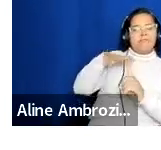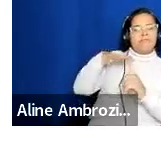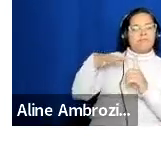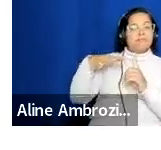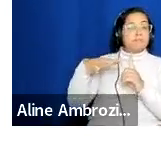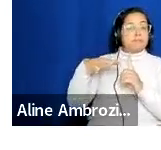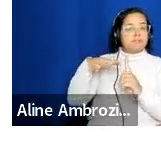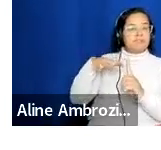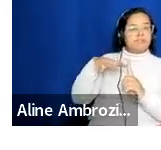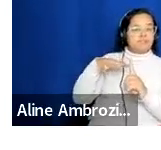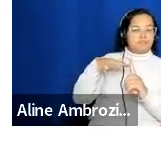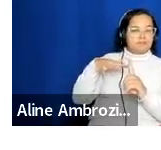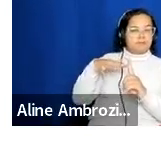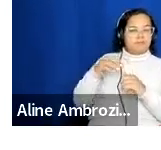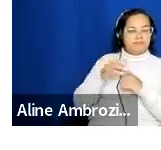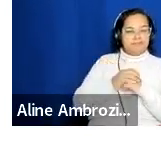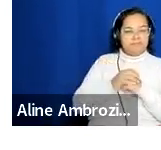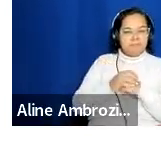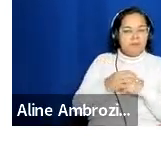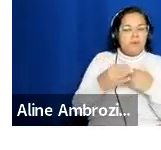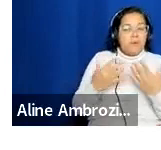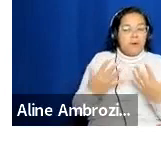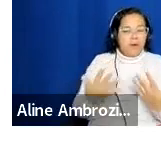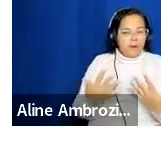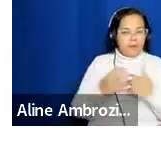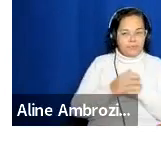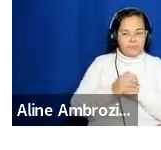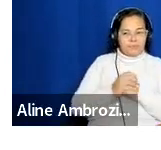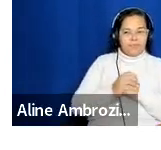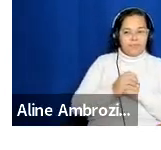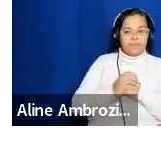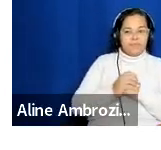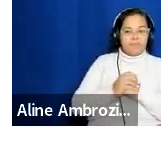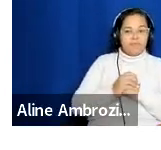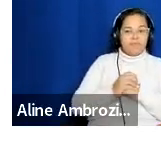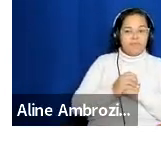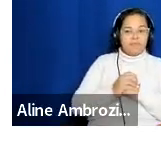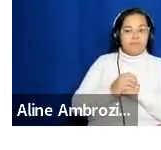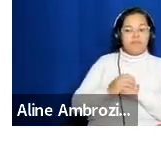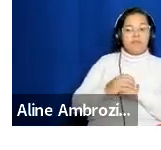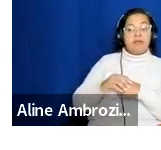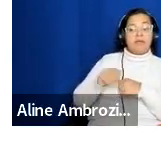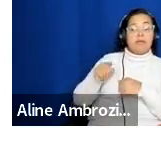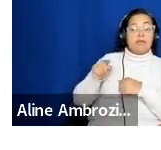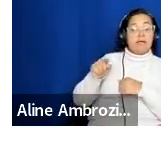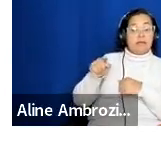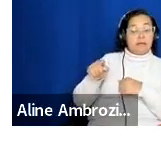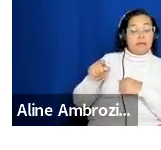developed, informed by his own understanding of Hegel,